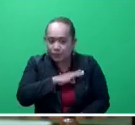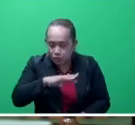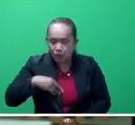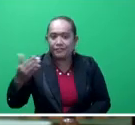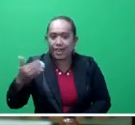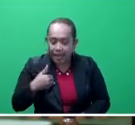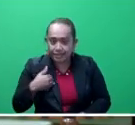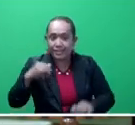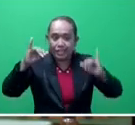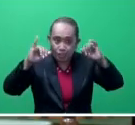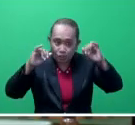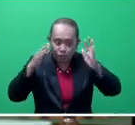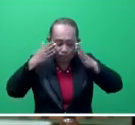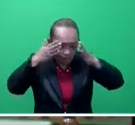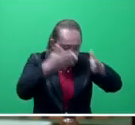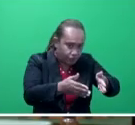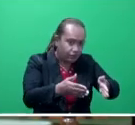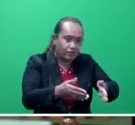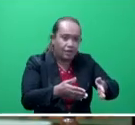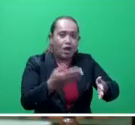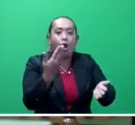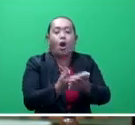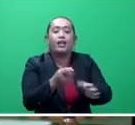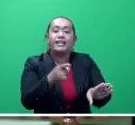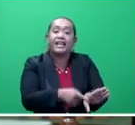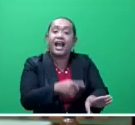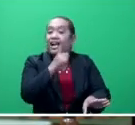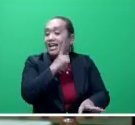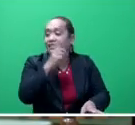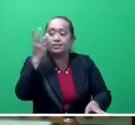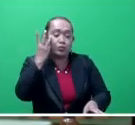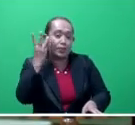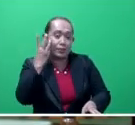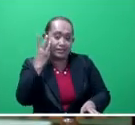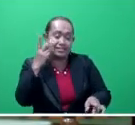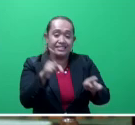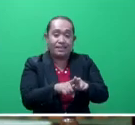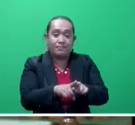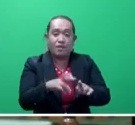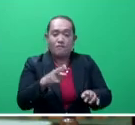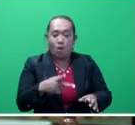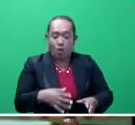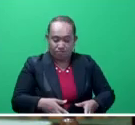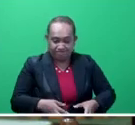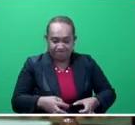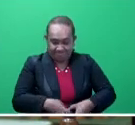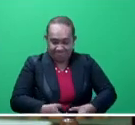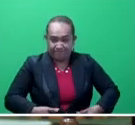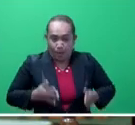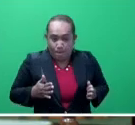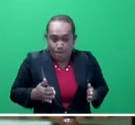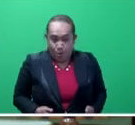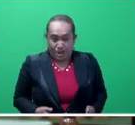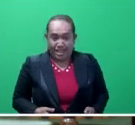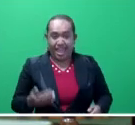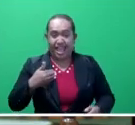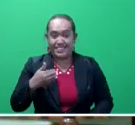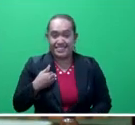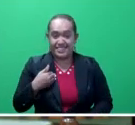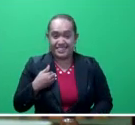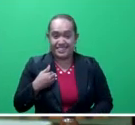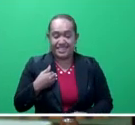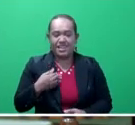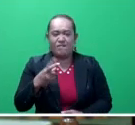have a more focus on young girls and young women reproductive health and be able to monitor their health. It also